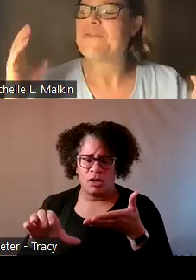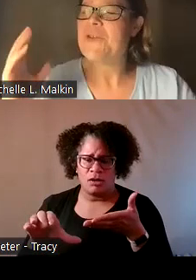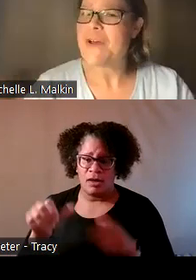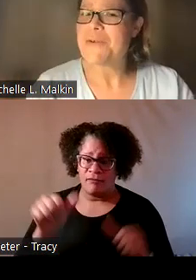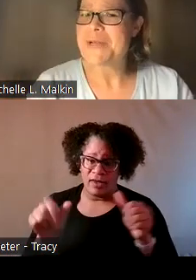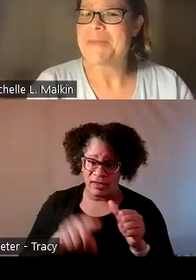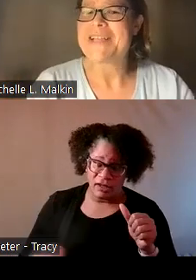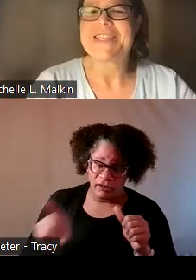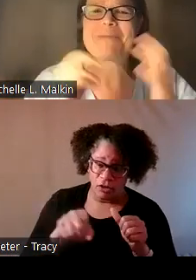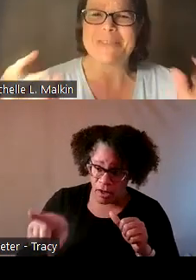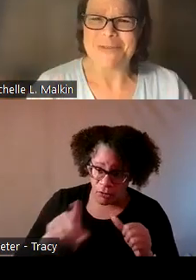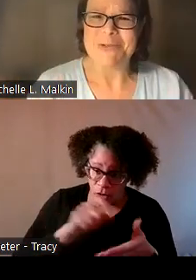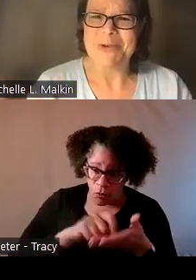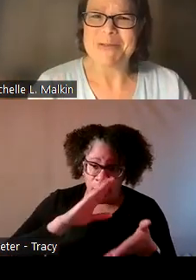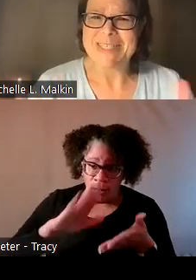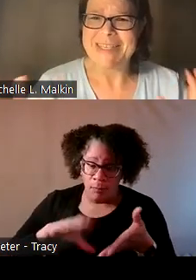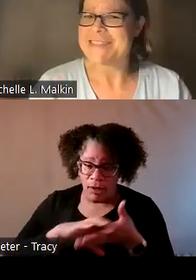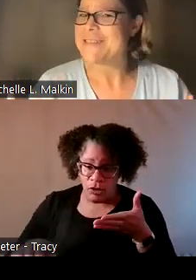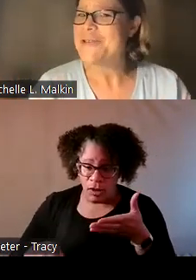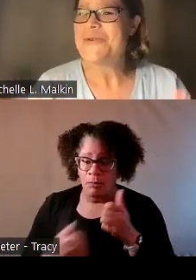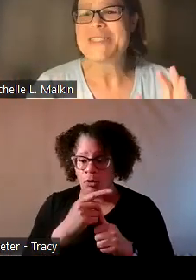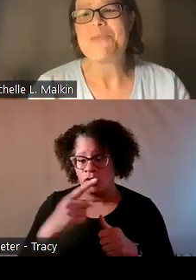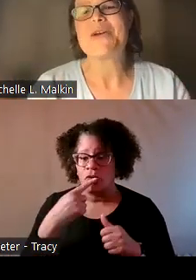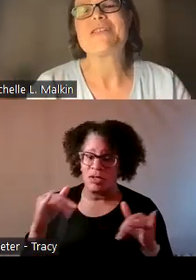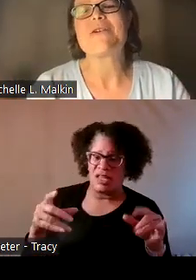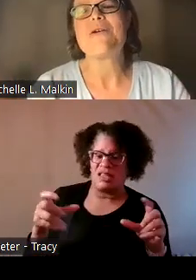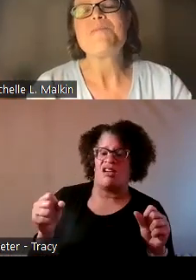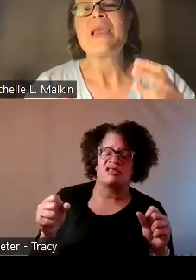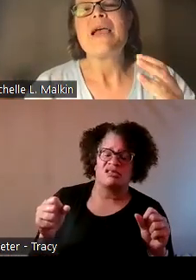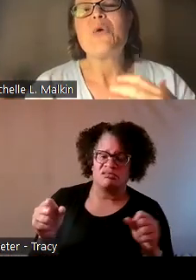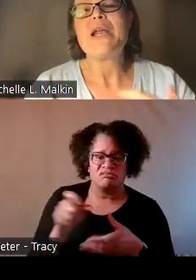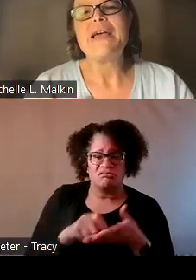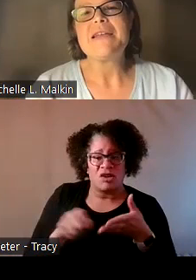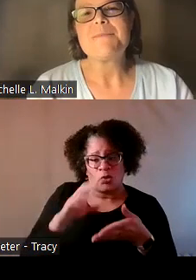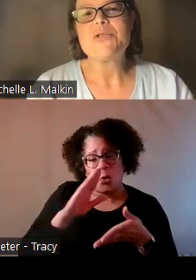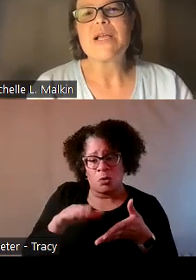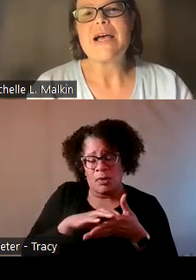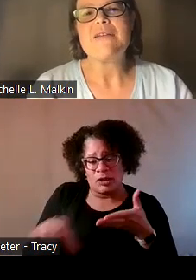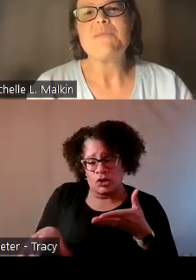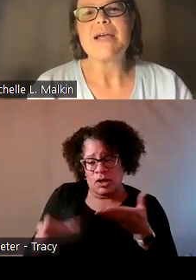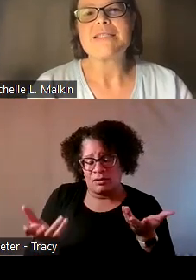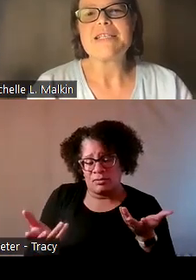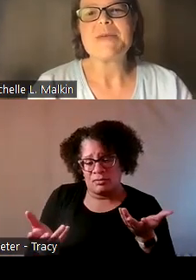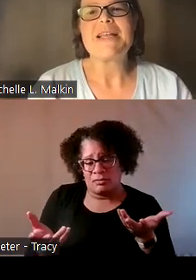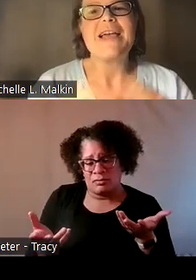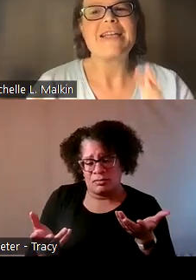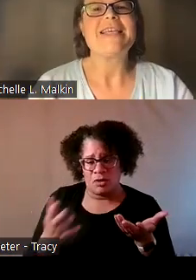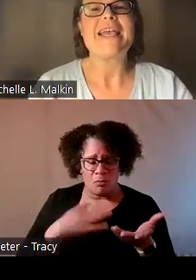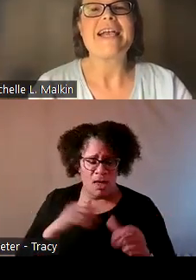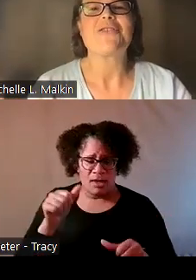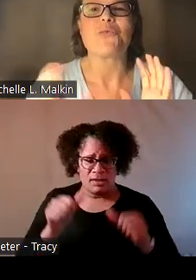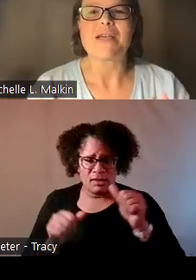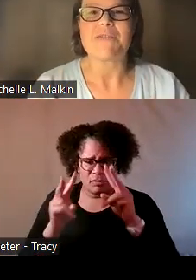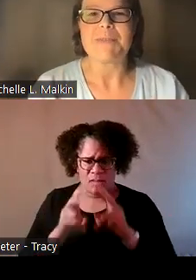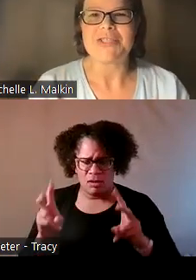and asked if you've ever written a bad check, most of you would probably say yes too at some point. So when I ended up doing a lot of my assessment, I had to